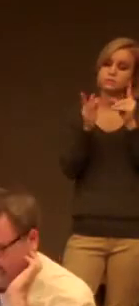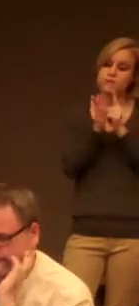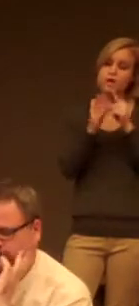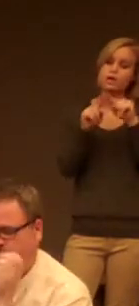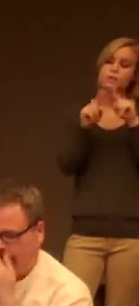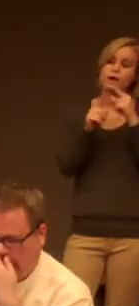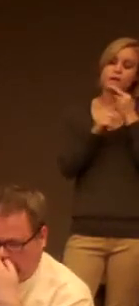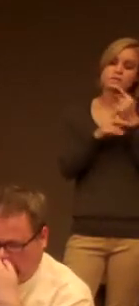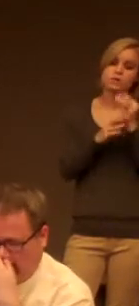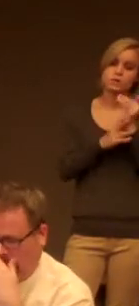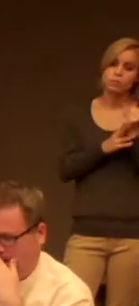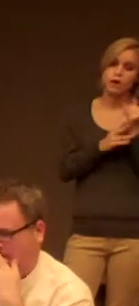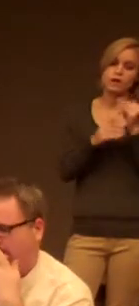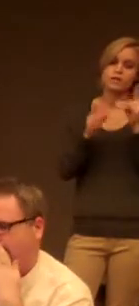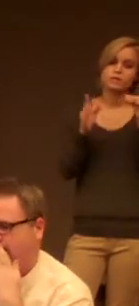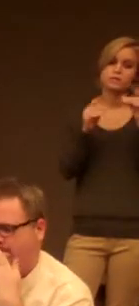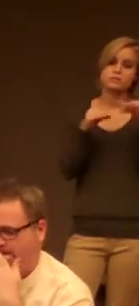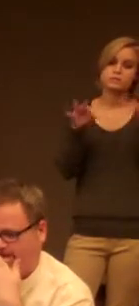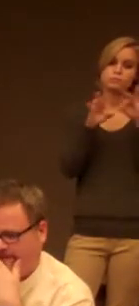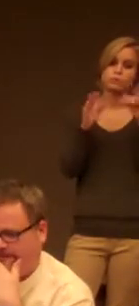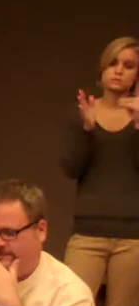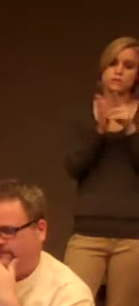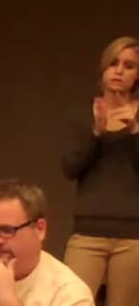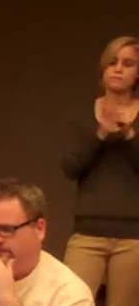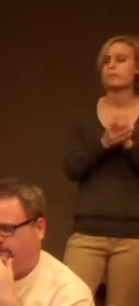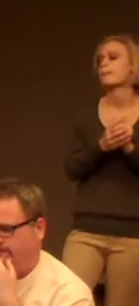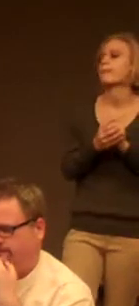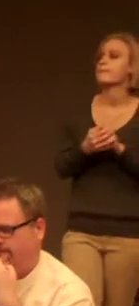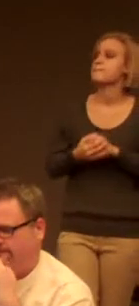I can tell you why that's an important